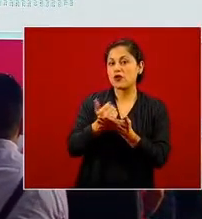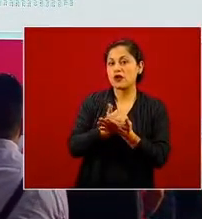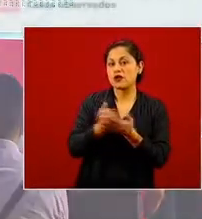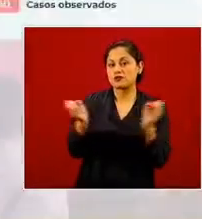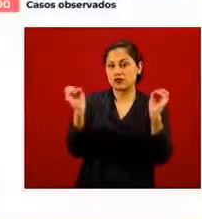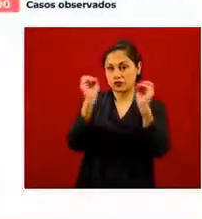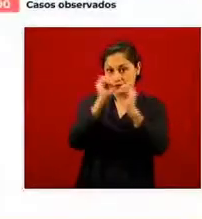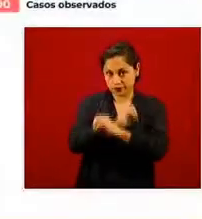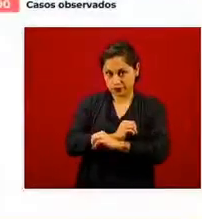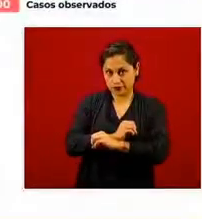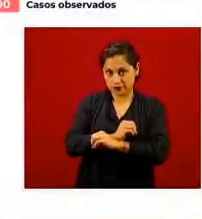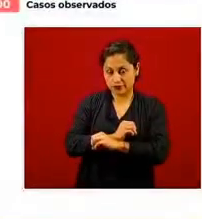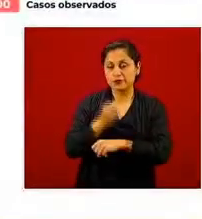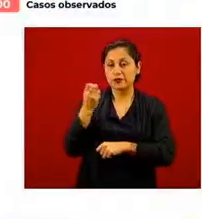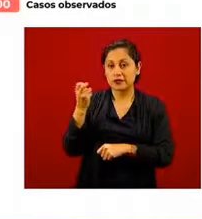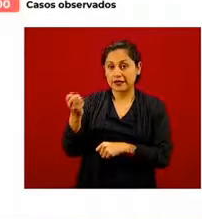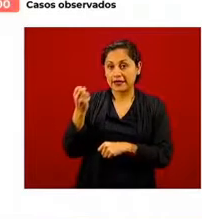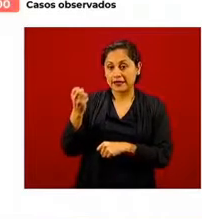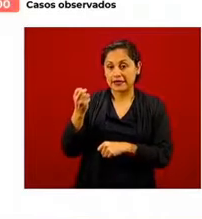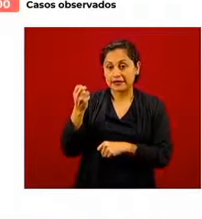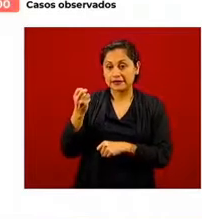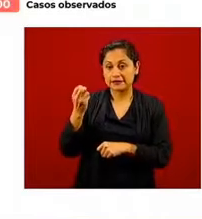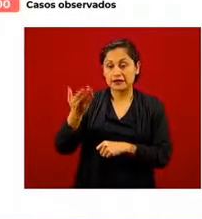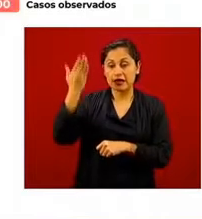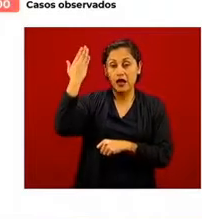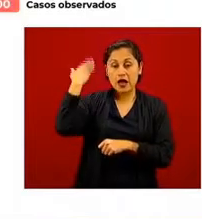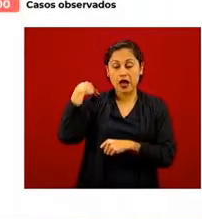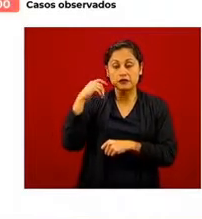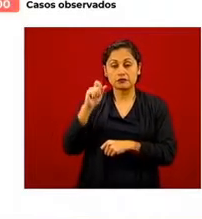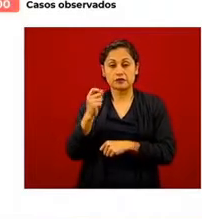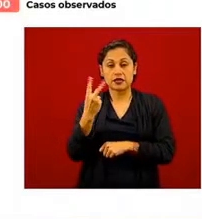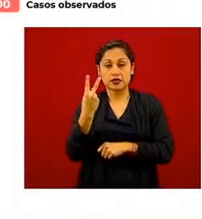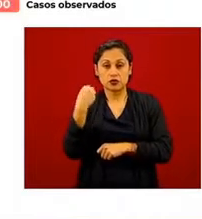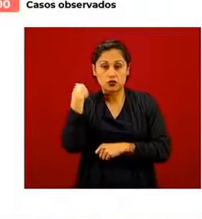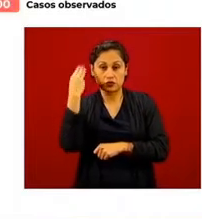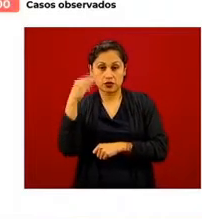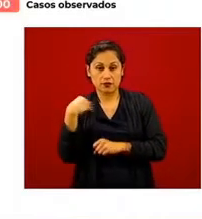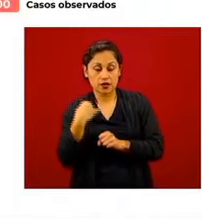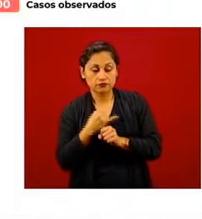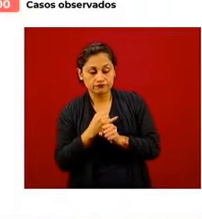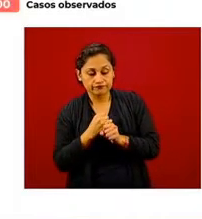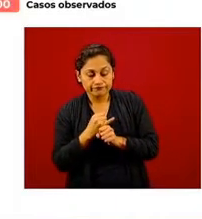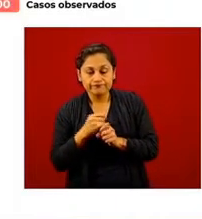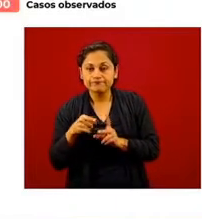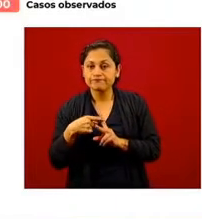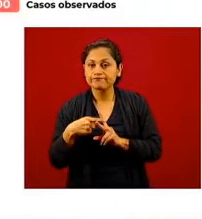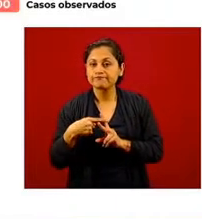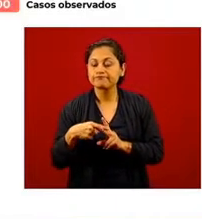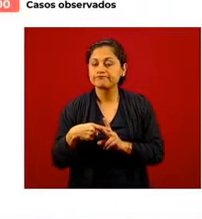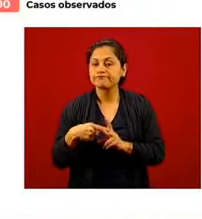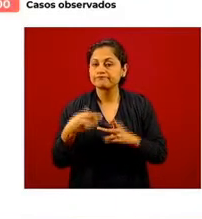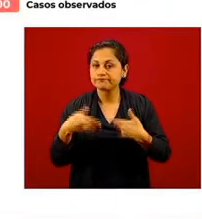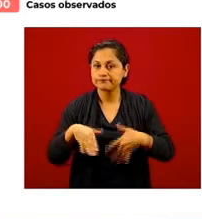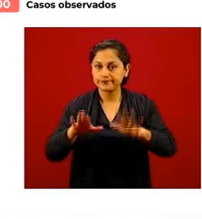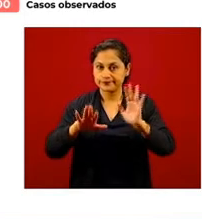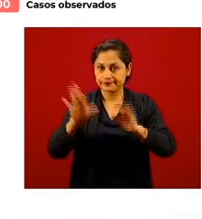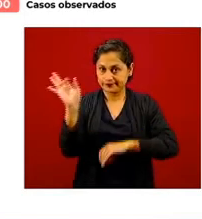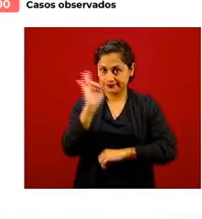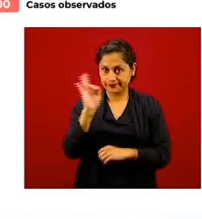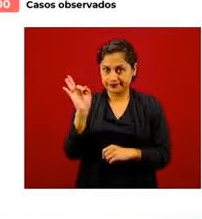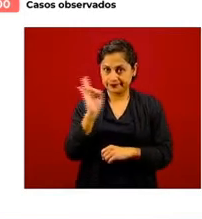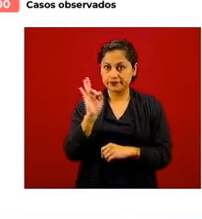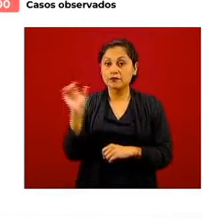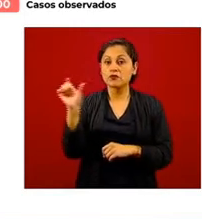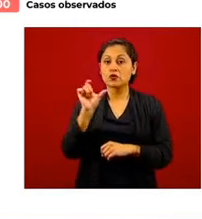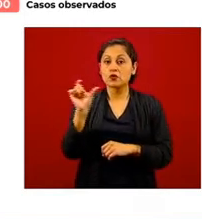dark blue color, navy blue, that's the original projection for March 22nd. That's what would